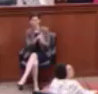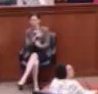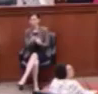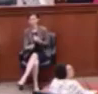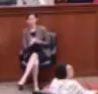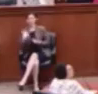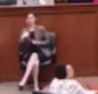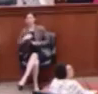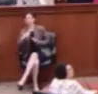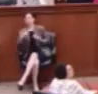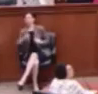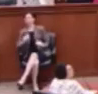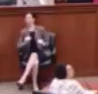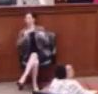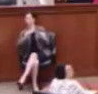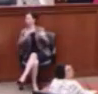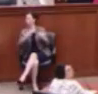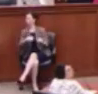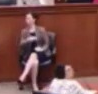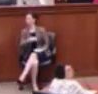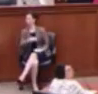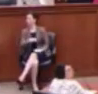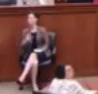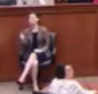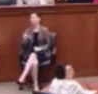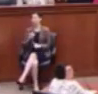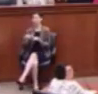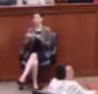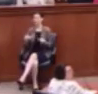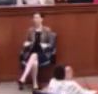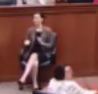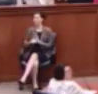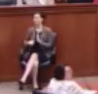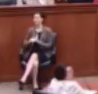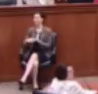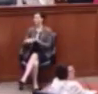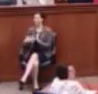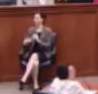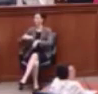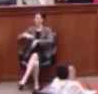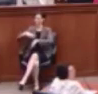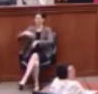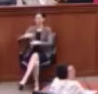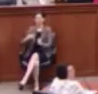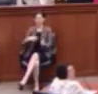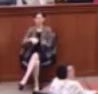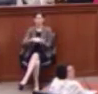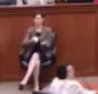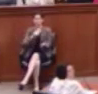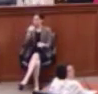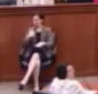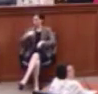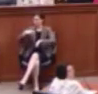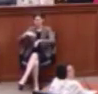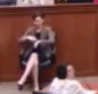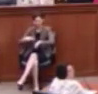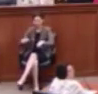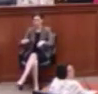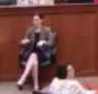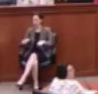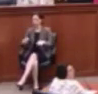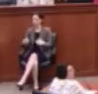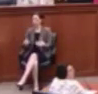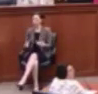us for additional training. Our greatest enemy in our system is time. Many of these students don't have the time and the